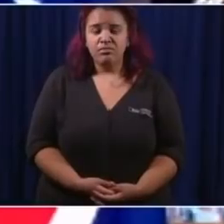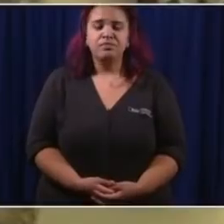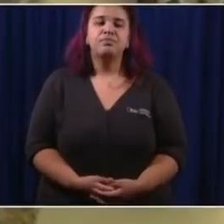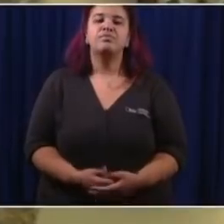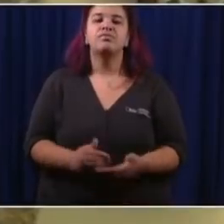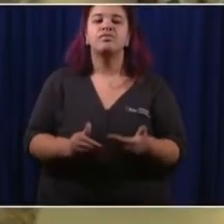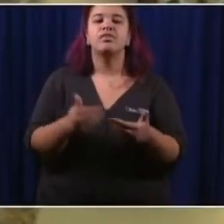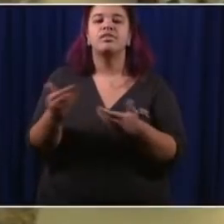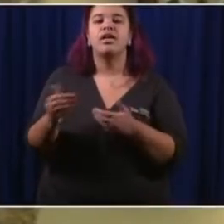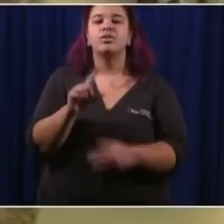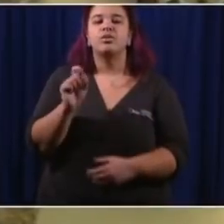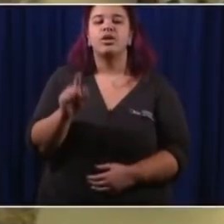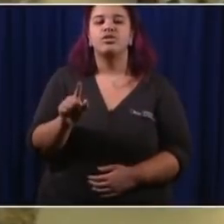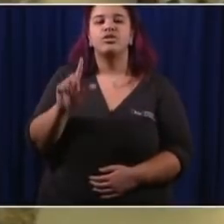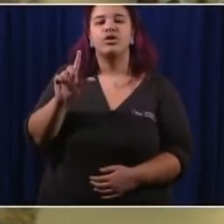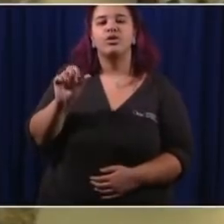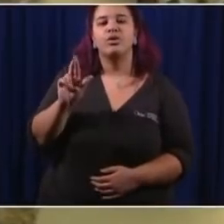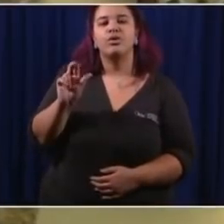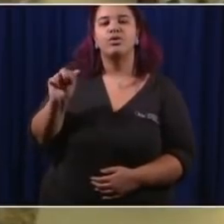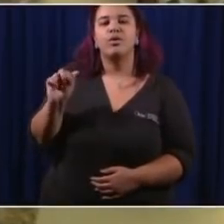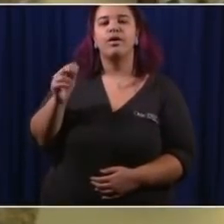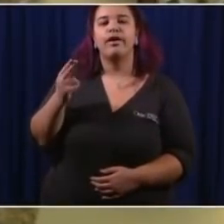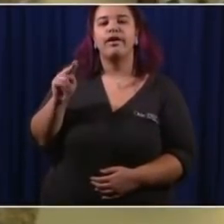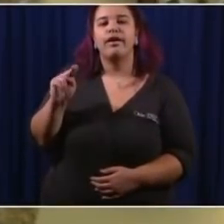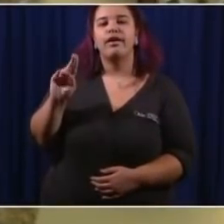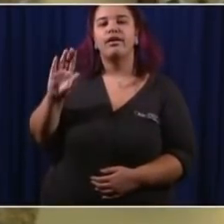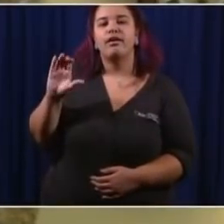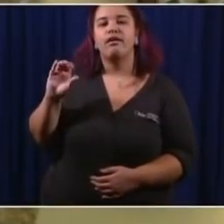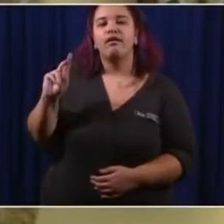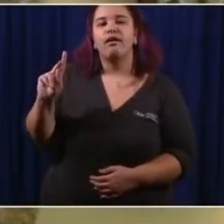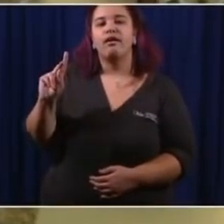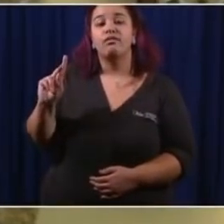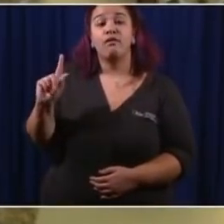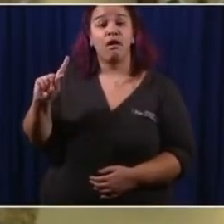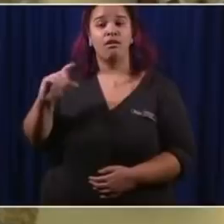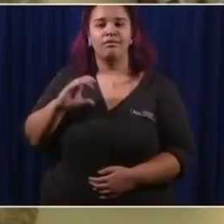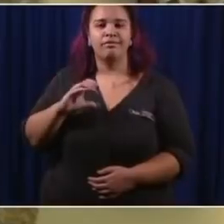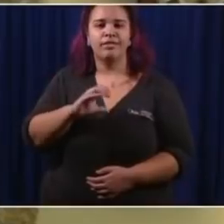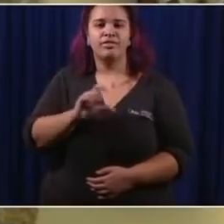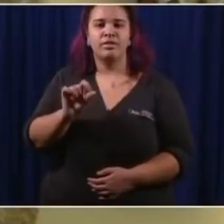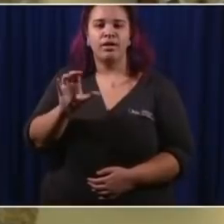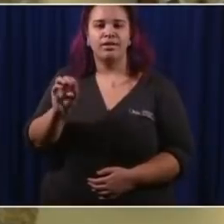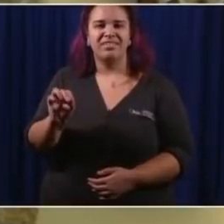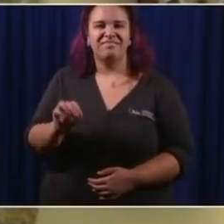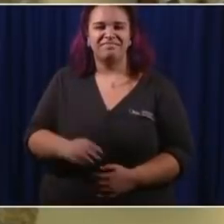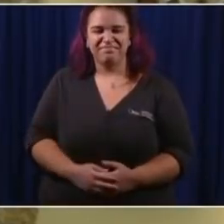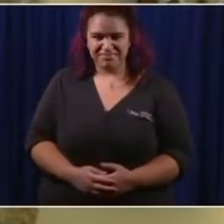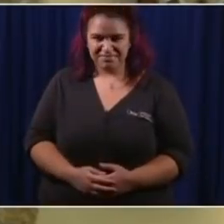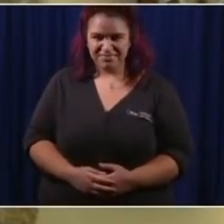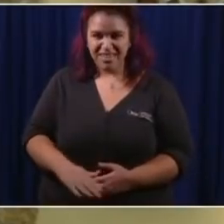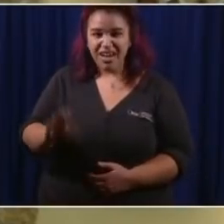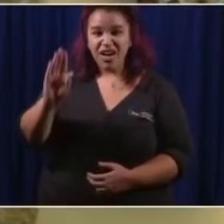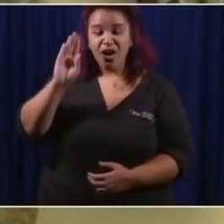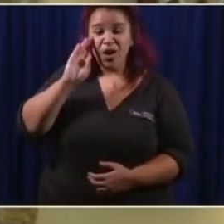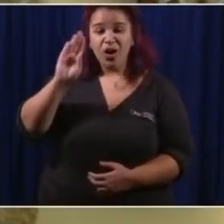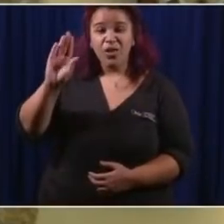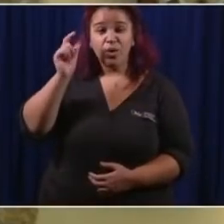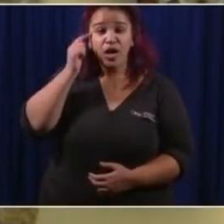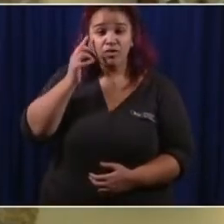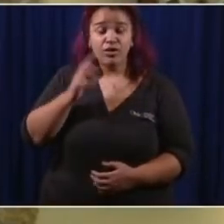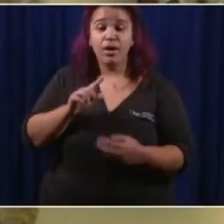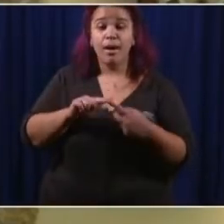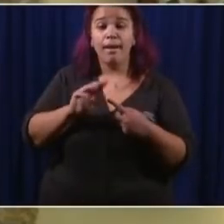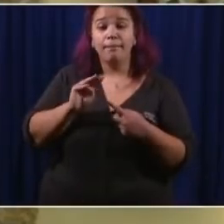Next question is from Laura Hancock at cleveland.com. Hi, Governor. Maryland, Virginia,